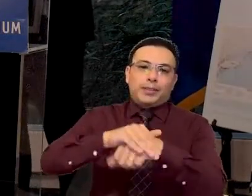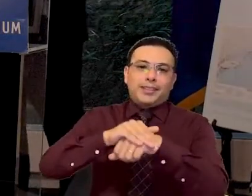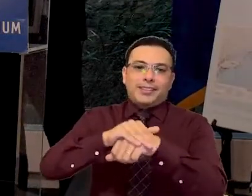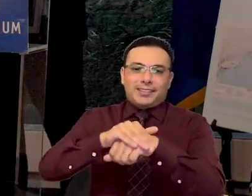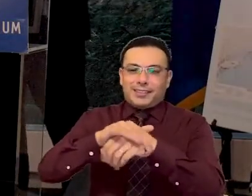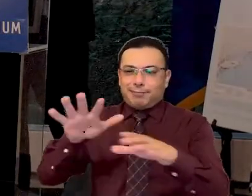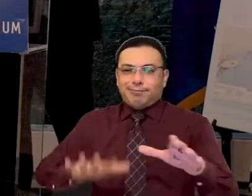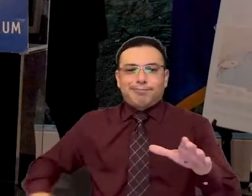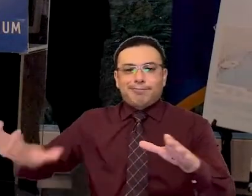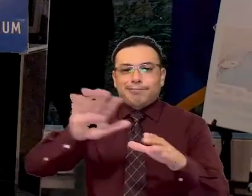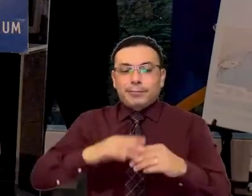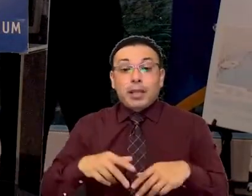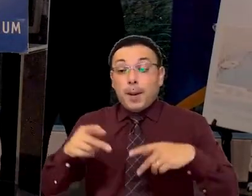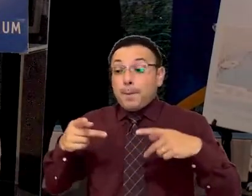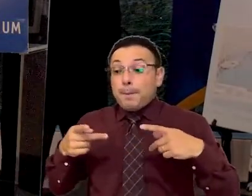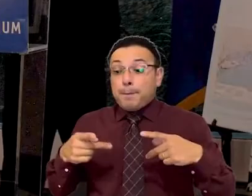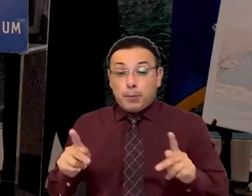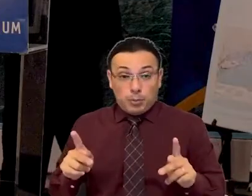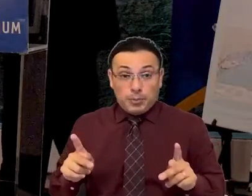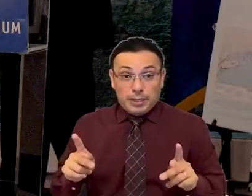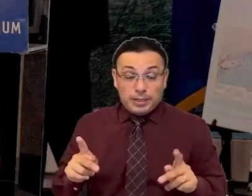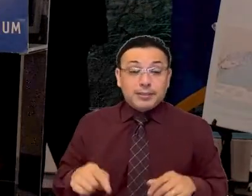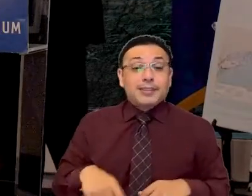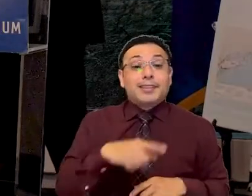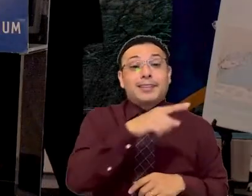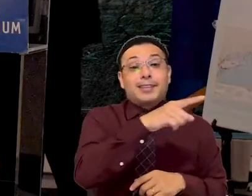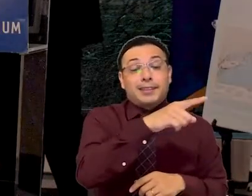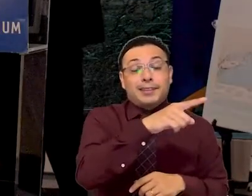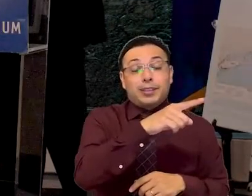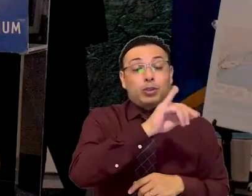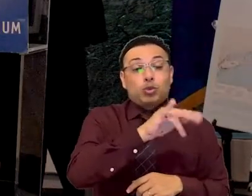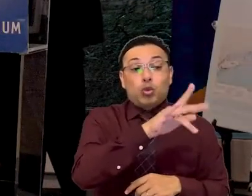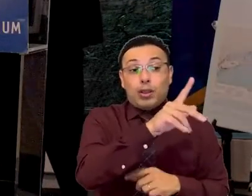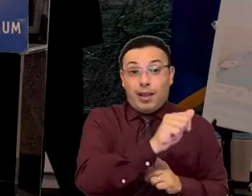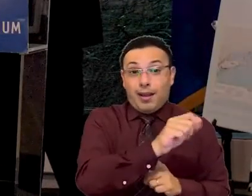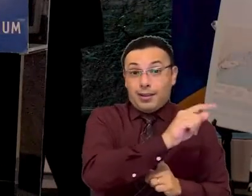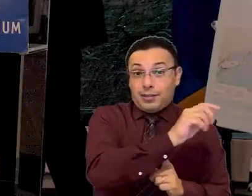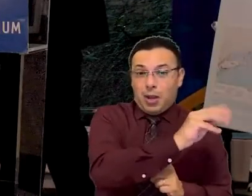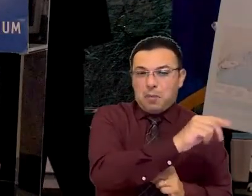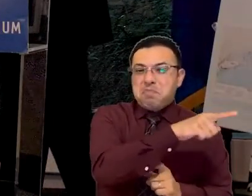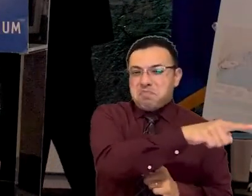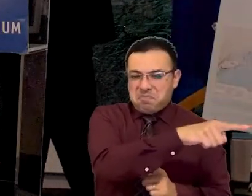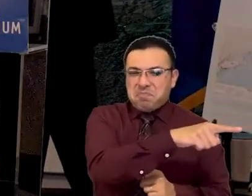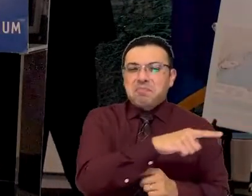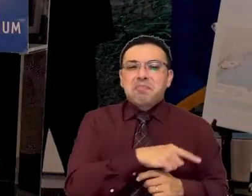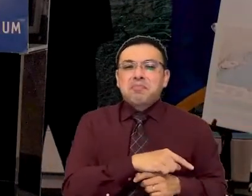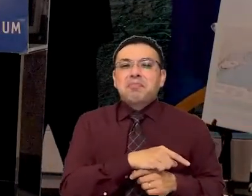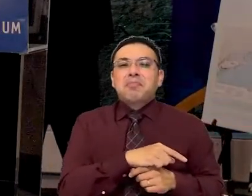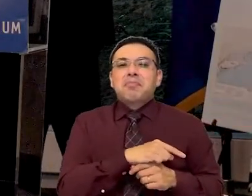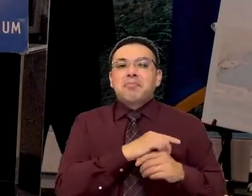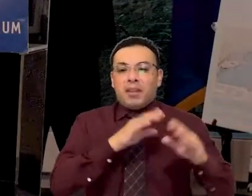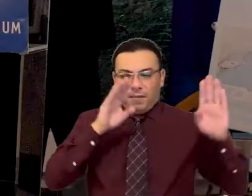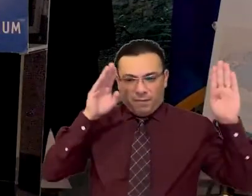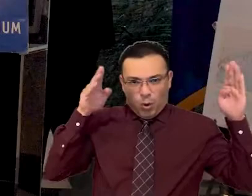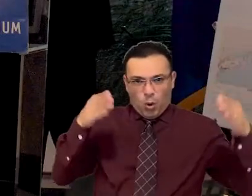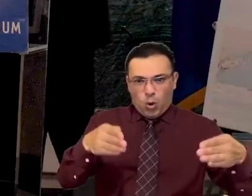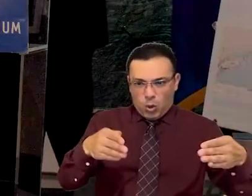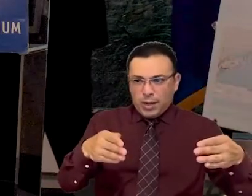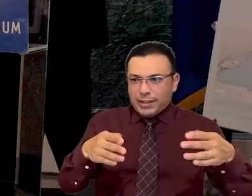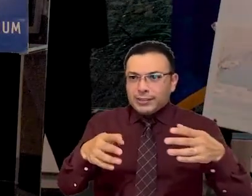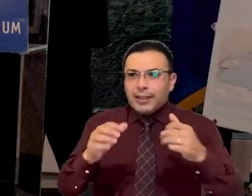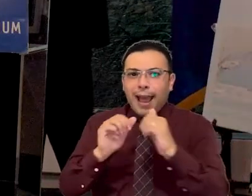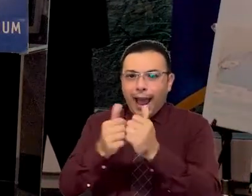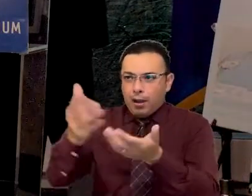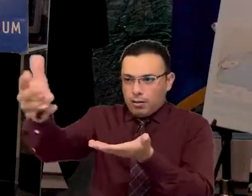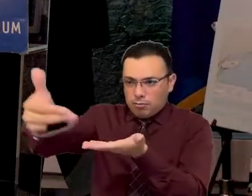which is Julia and Tom and everyone here, are developing the foundation for that funding distribution and developing a disbursement